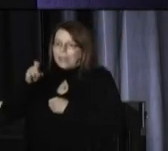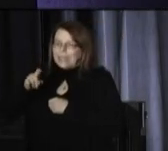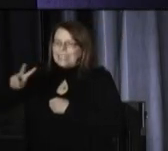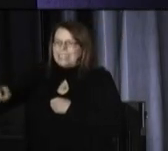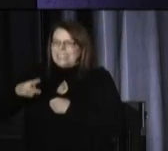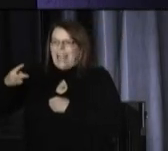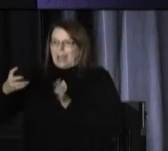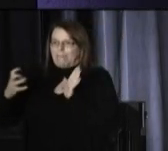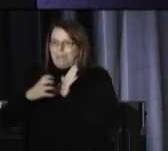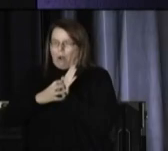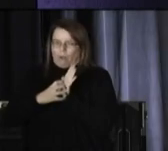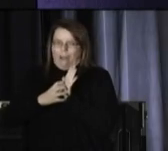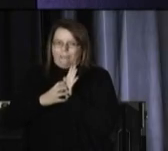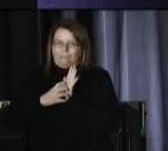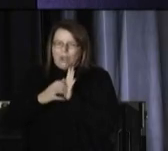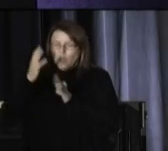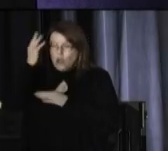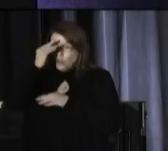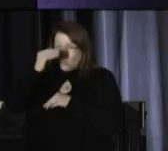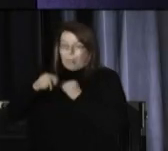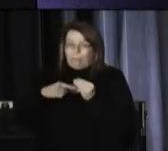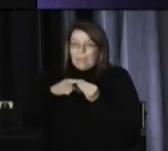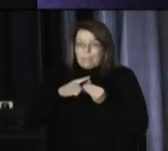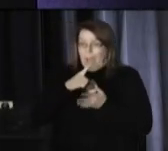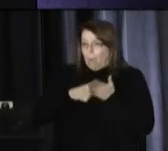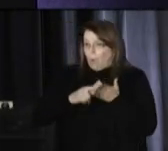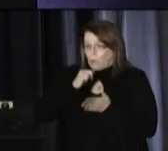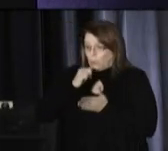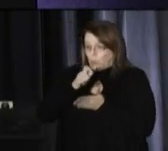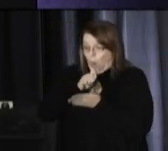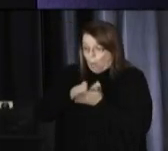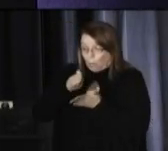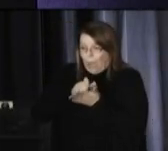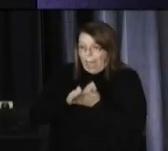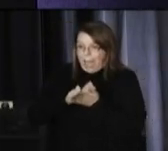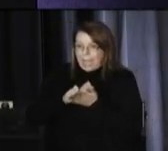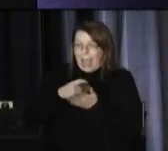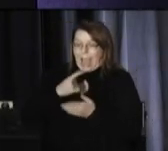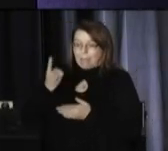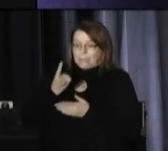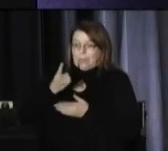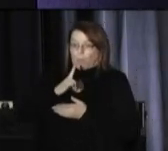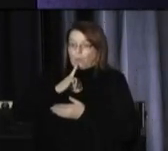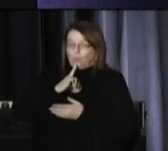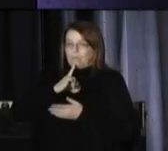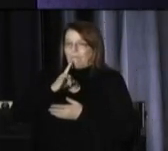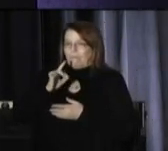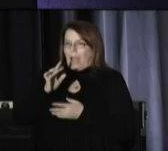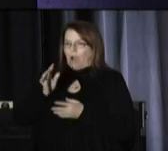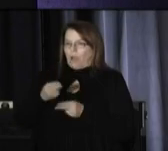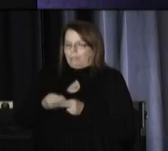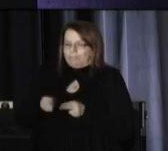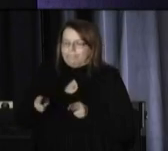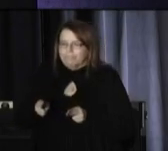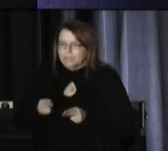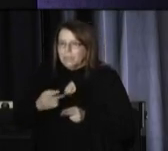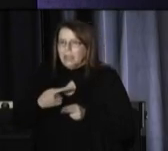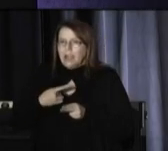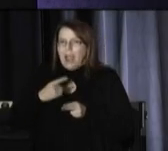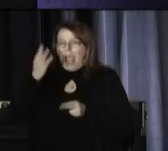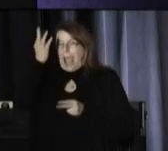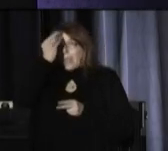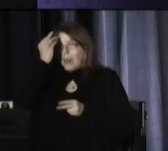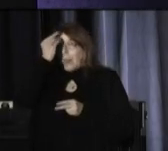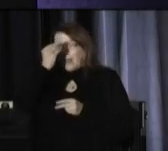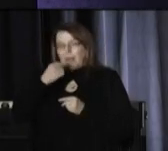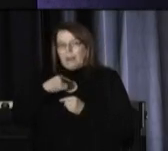paragraph. And so when thinking about what you don't write, that I'm someone who's very spare, and I often get really in my head about the